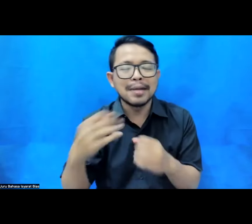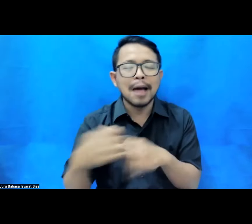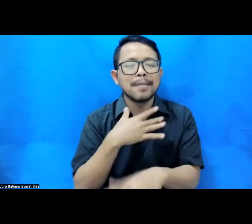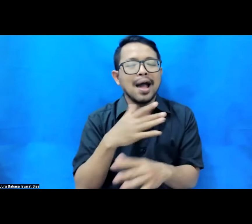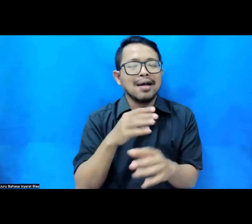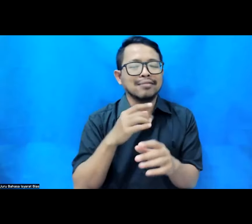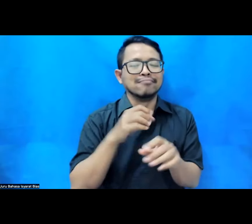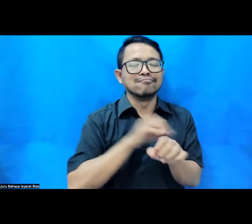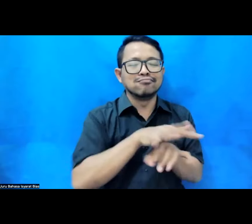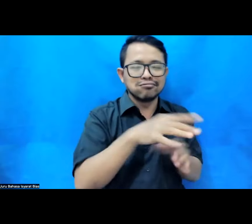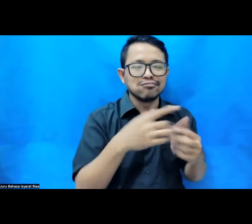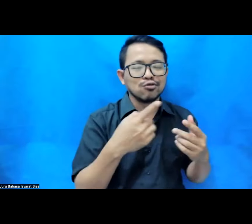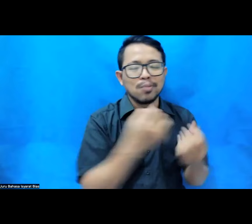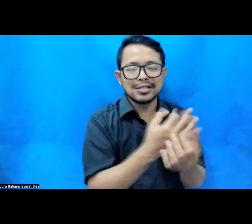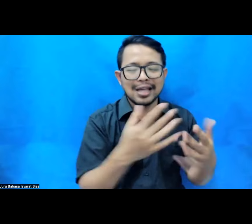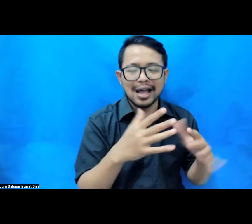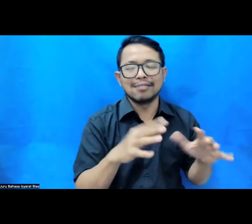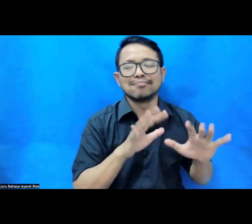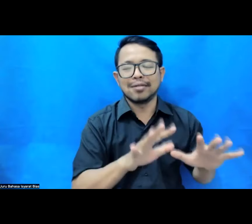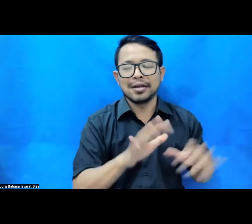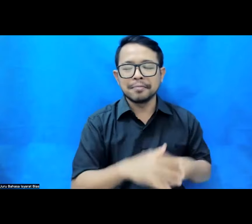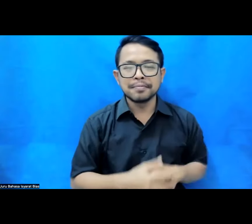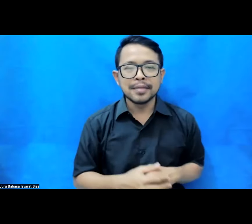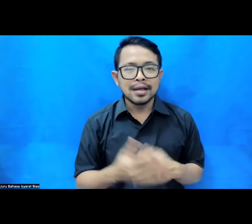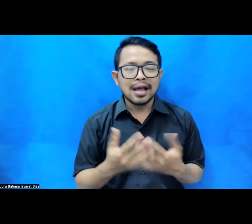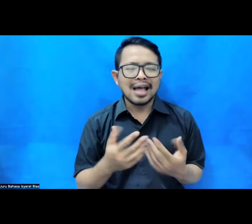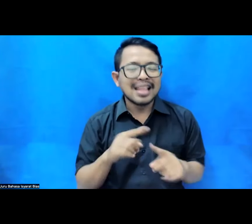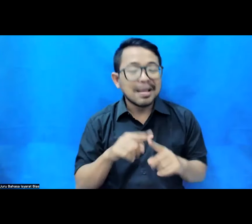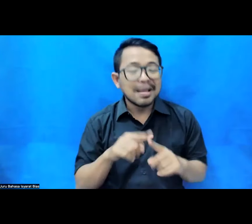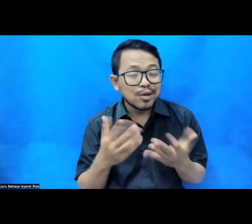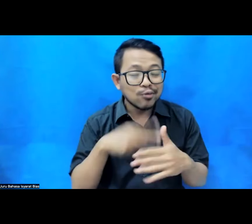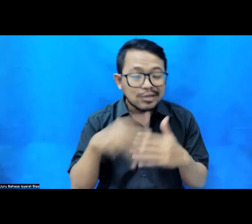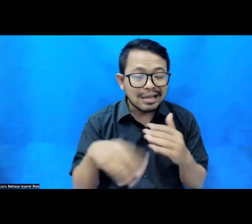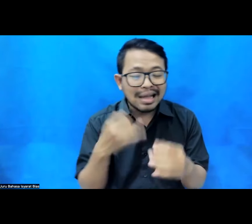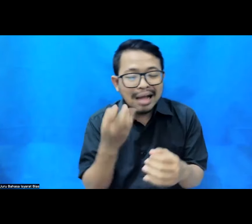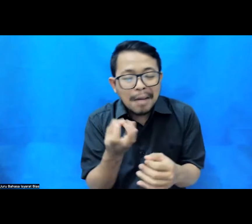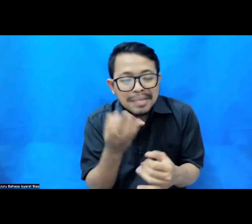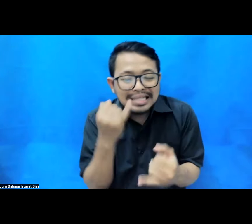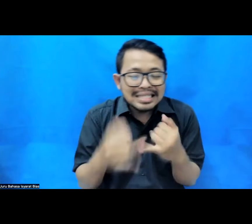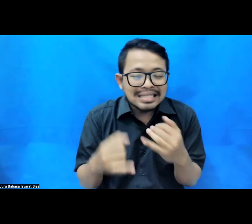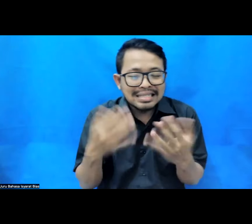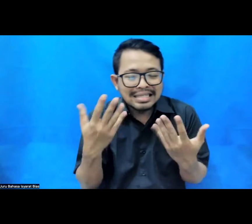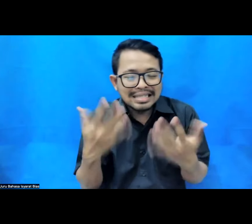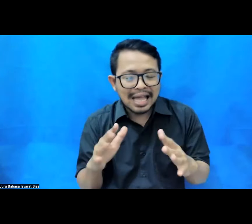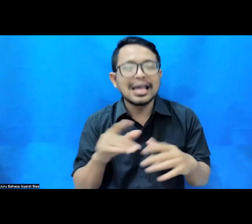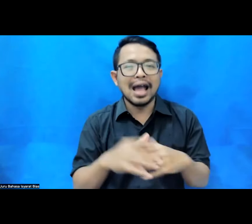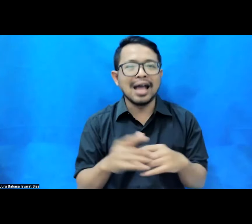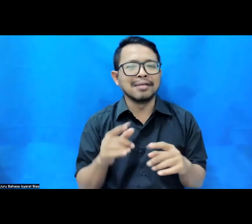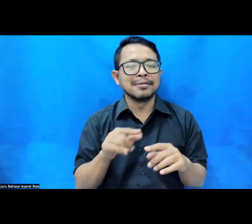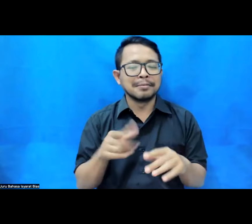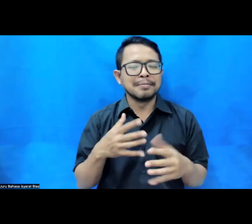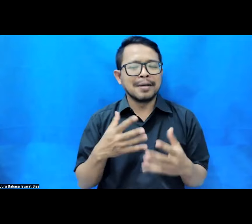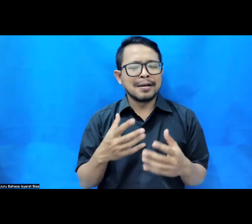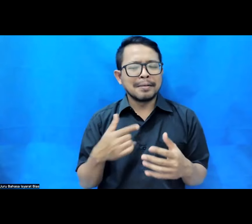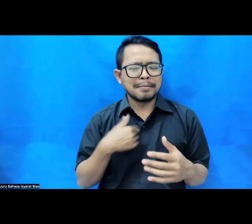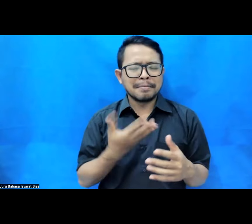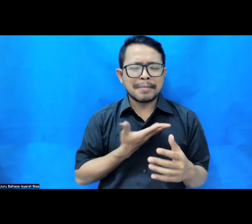signals the end of these specific pieces of work, it also signifies our collective desire to do more together in the